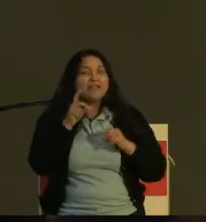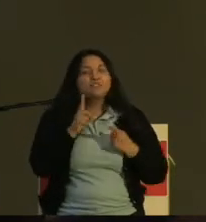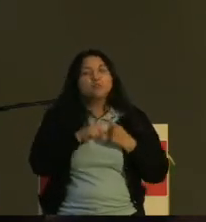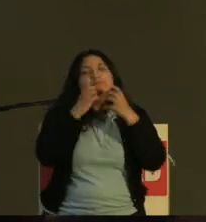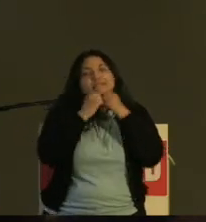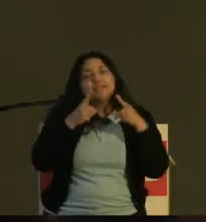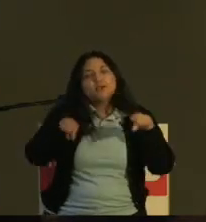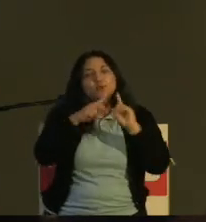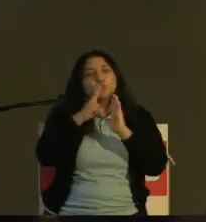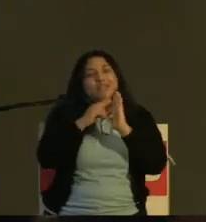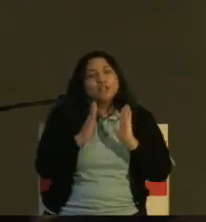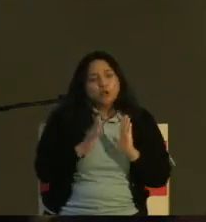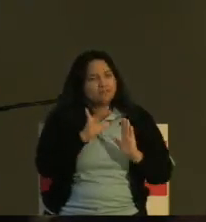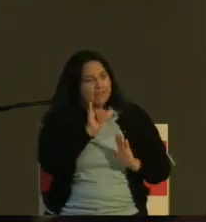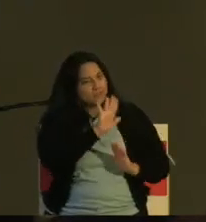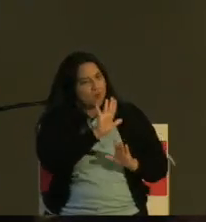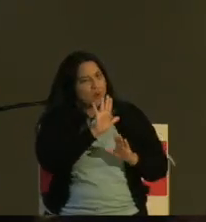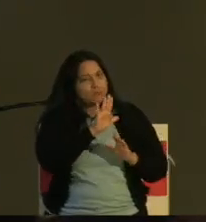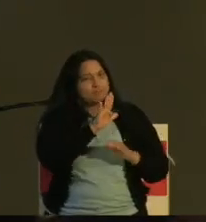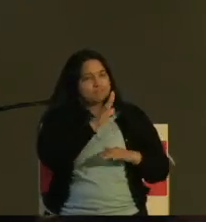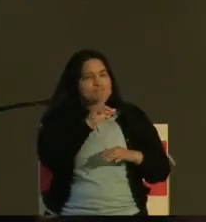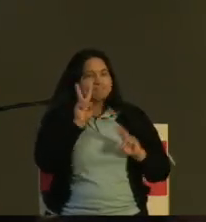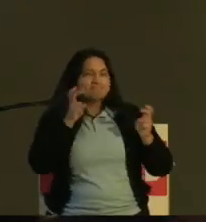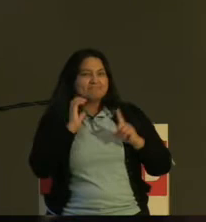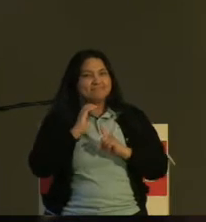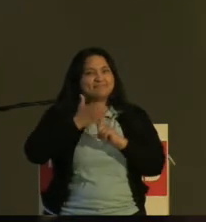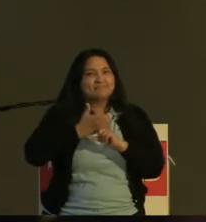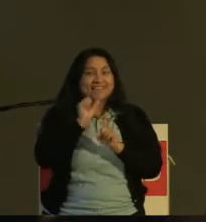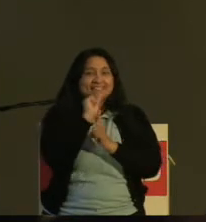of situation you're putting yourself into,